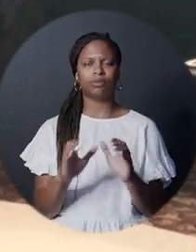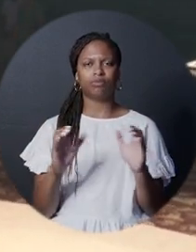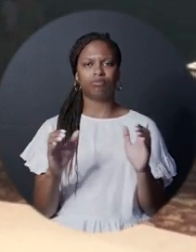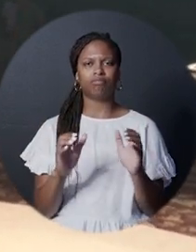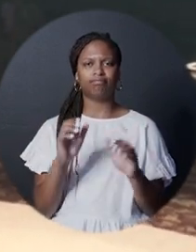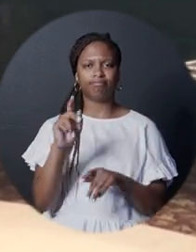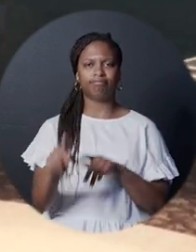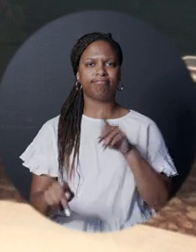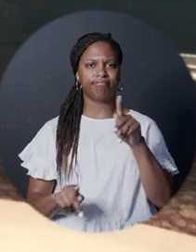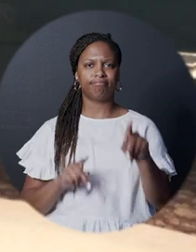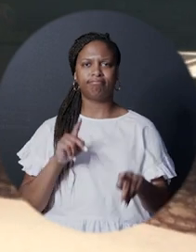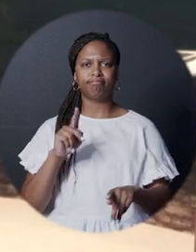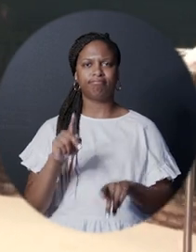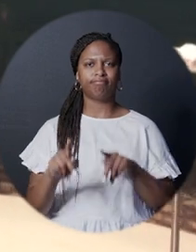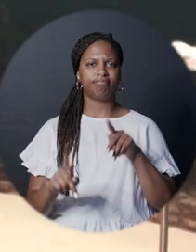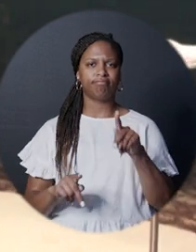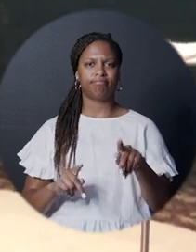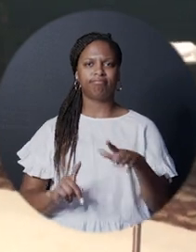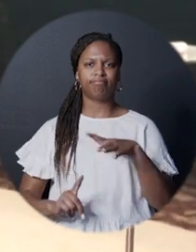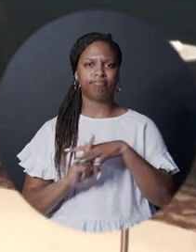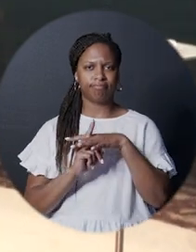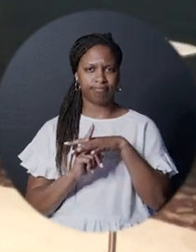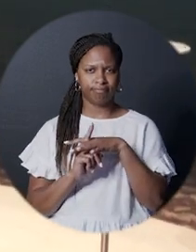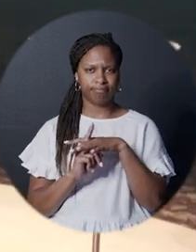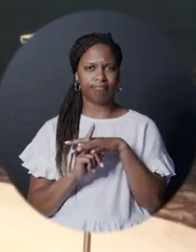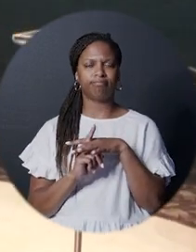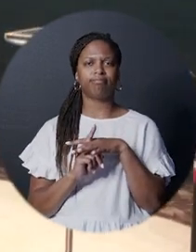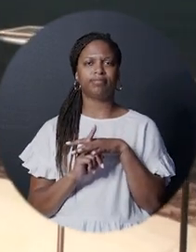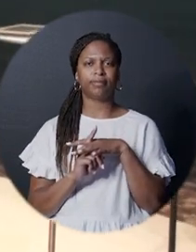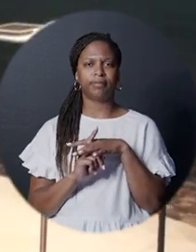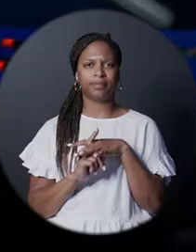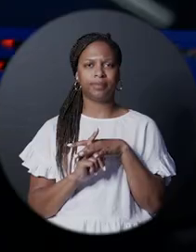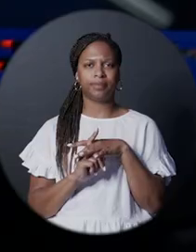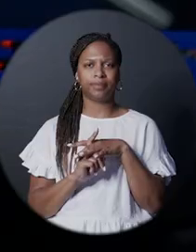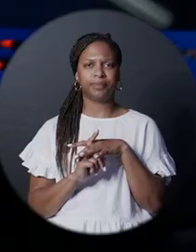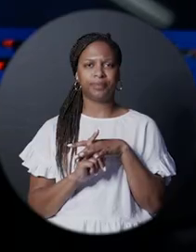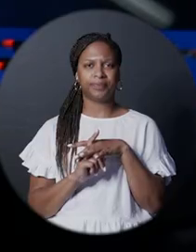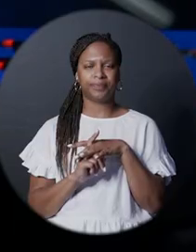we can do it when the people show up.